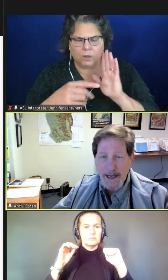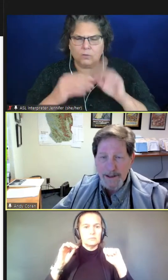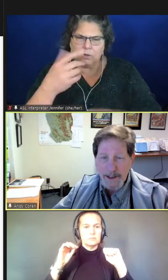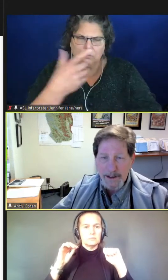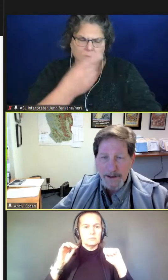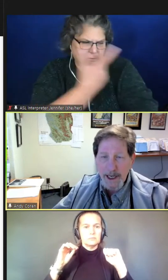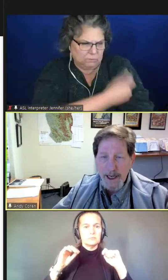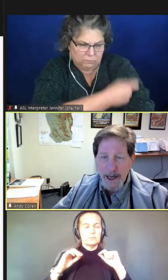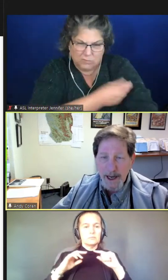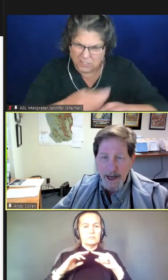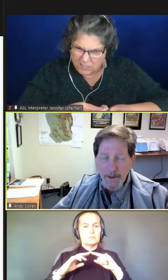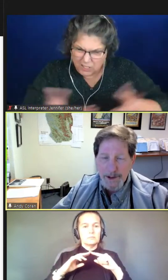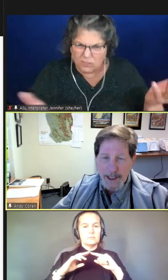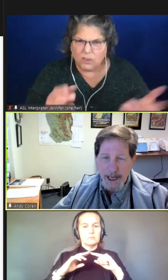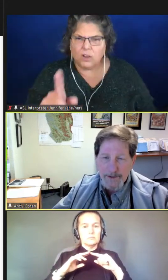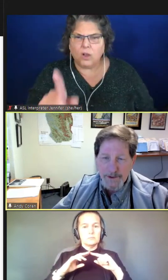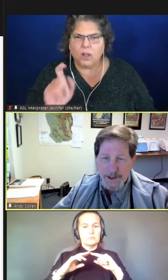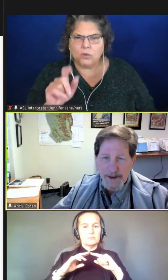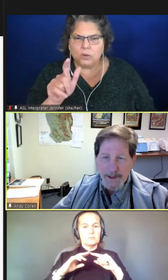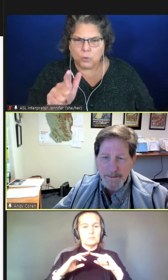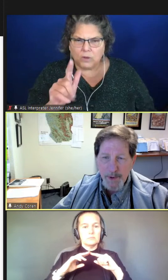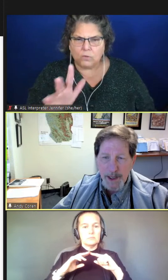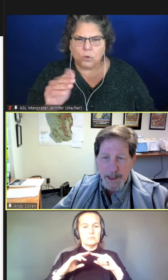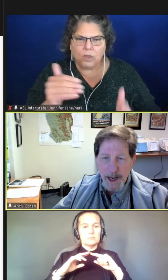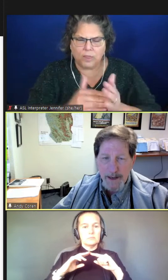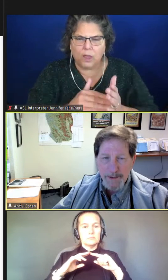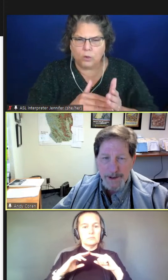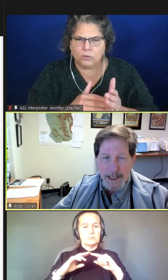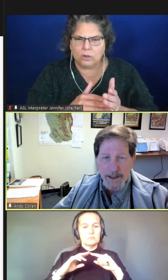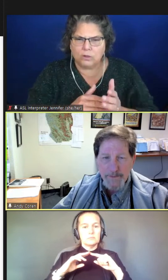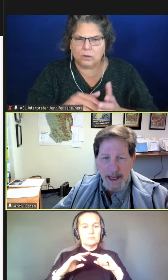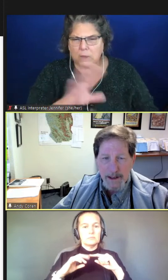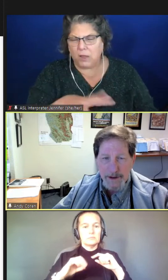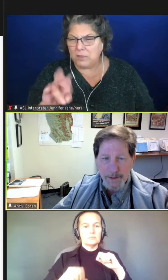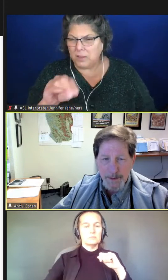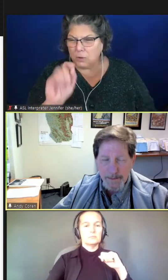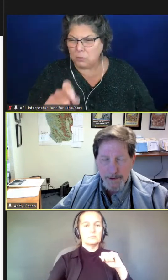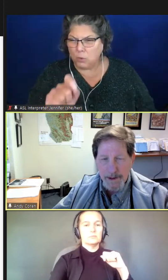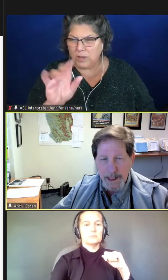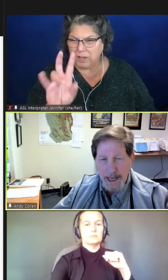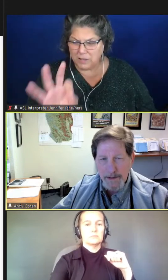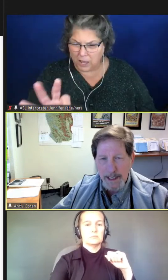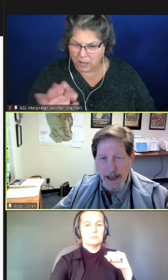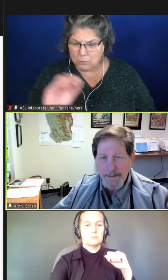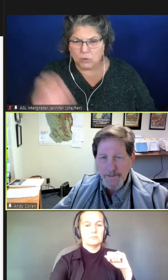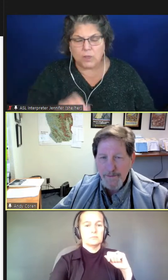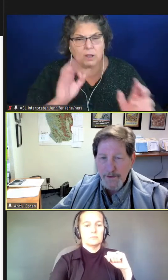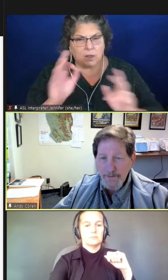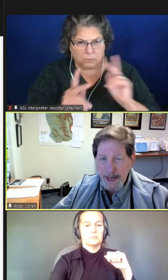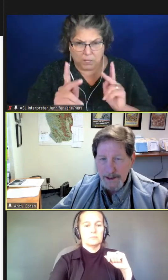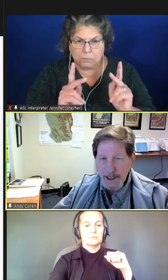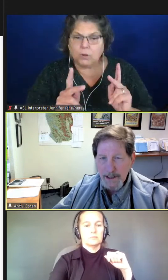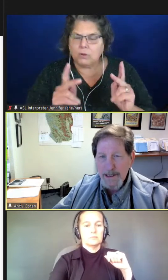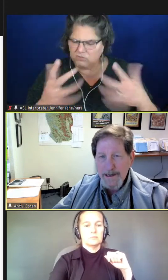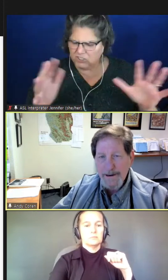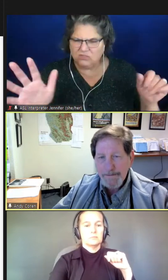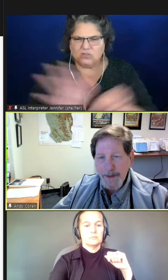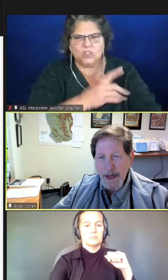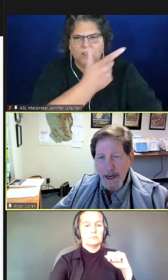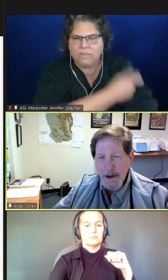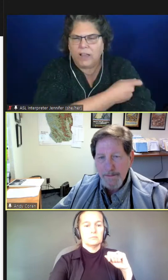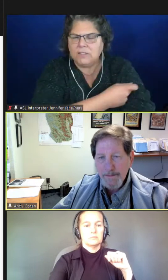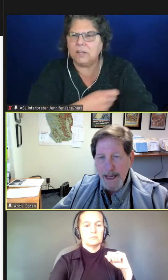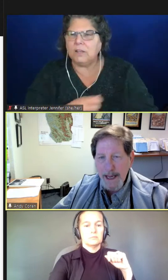144,524 vaccines, which accounts for 70.9% of eligible people in the county have been fully vaccinated.